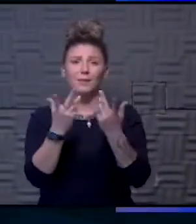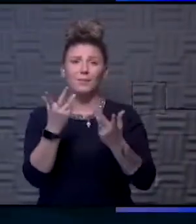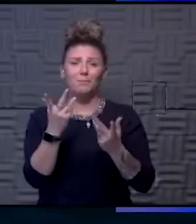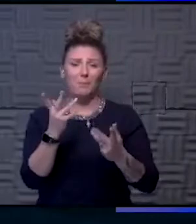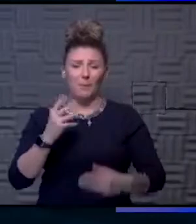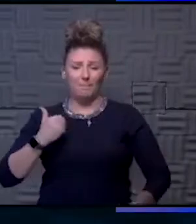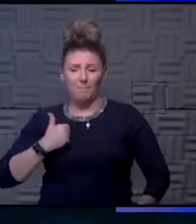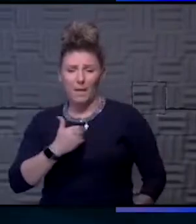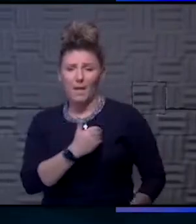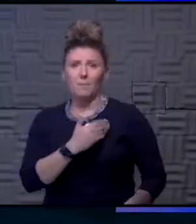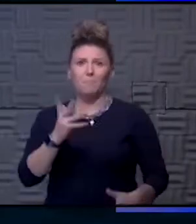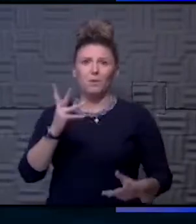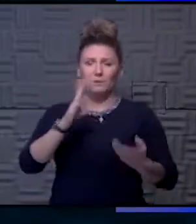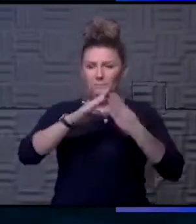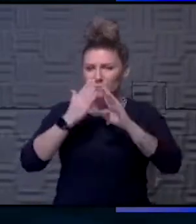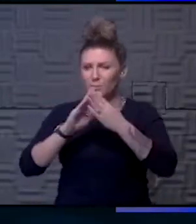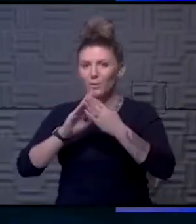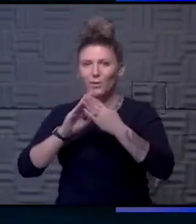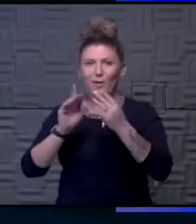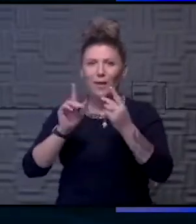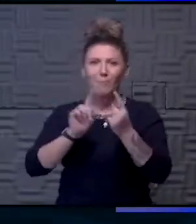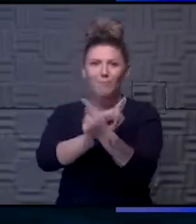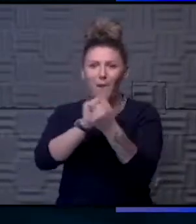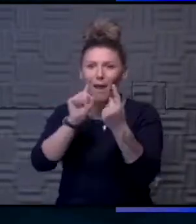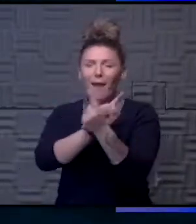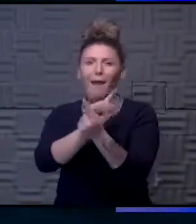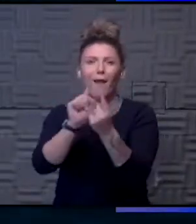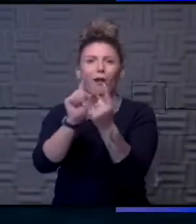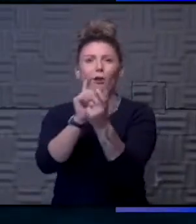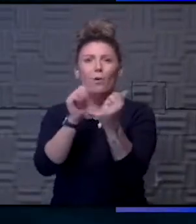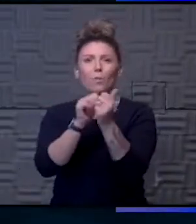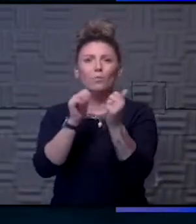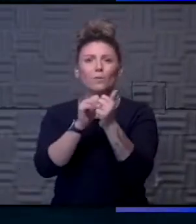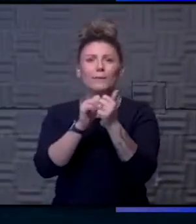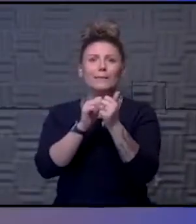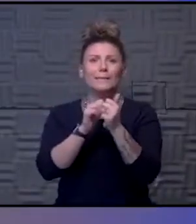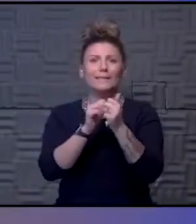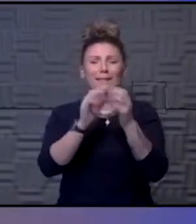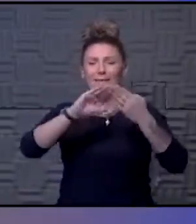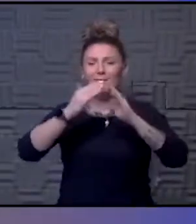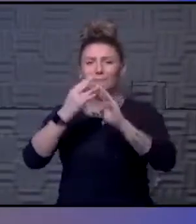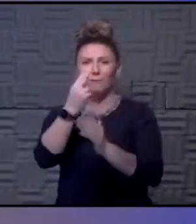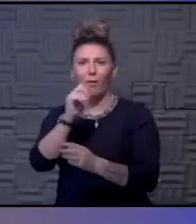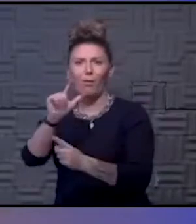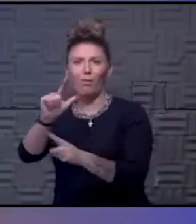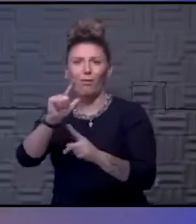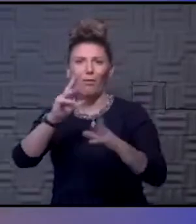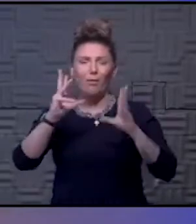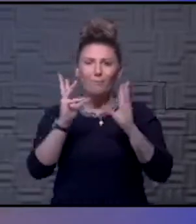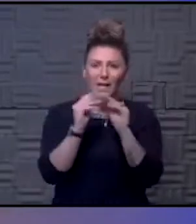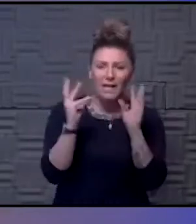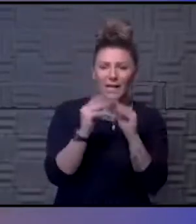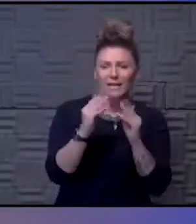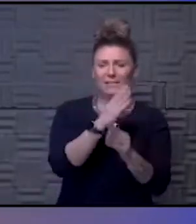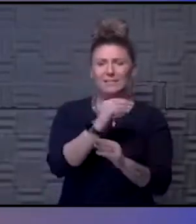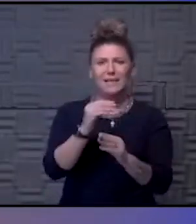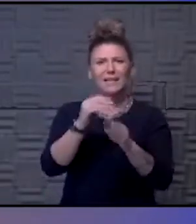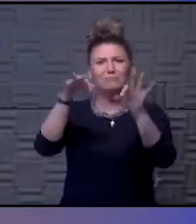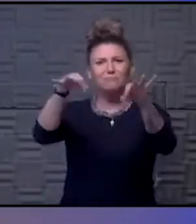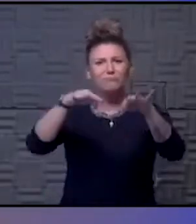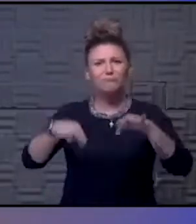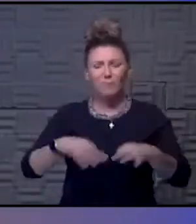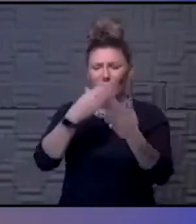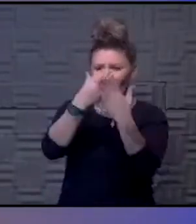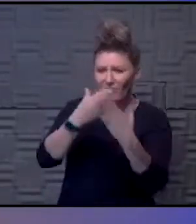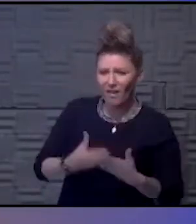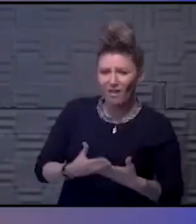to actually be able to pair up in town hall meetings with the respected scientists to talk about the facts of vaccination, the risks